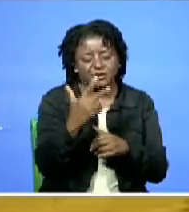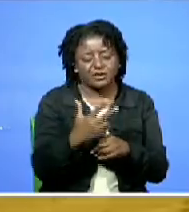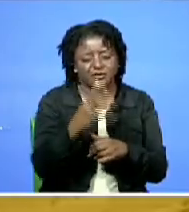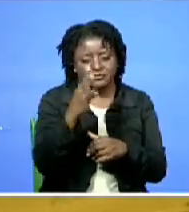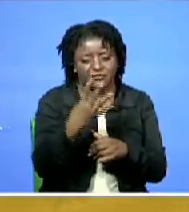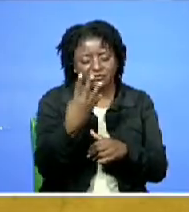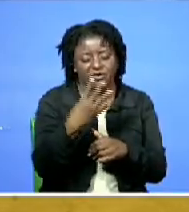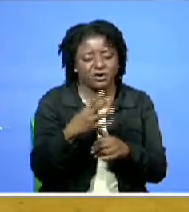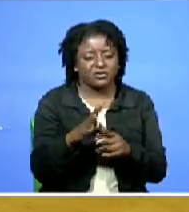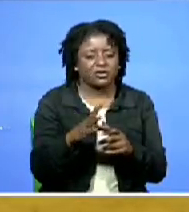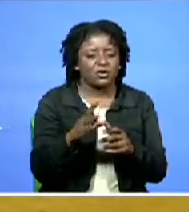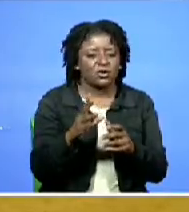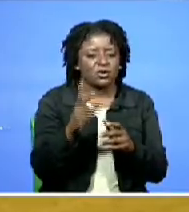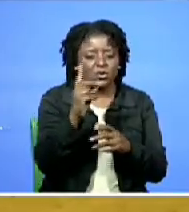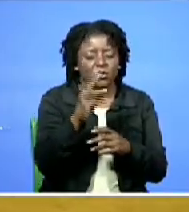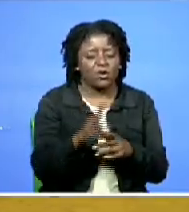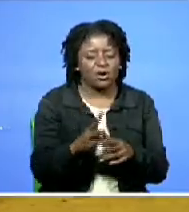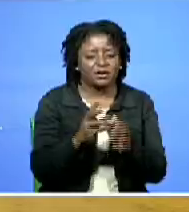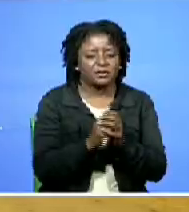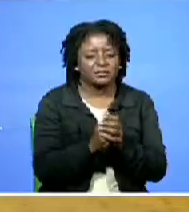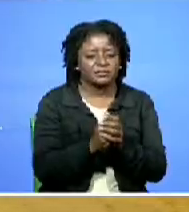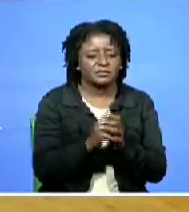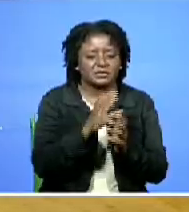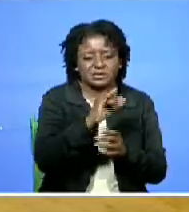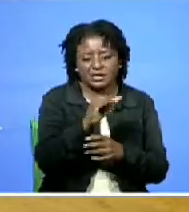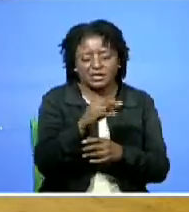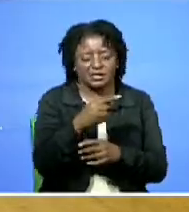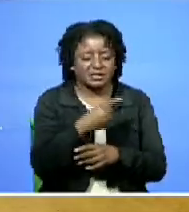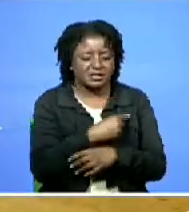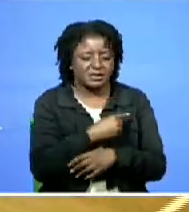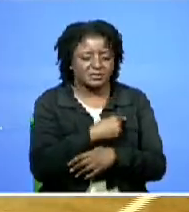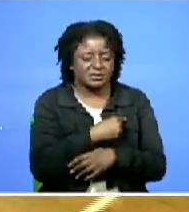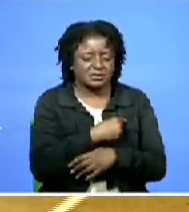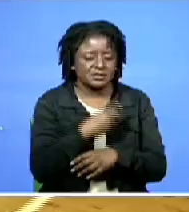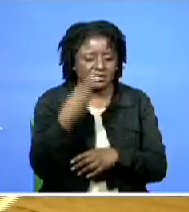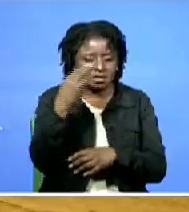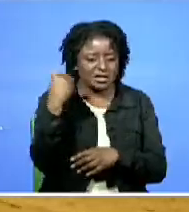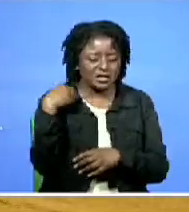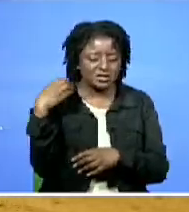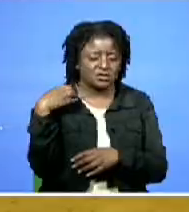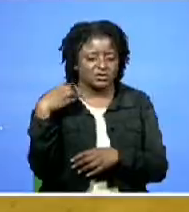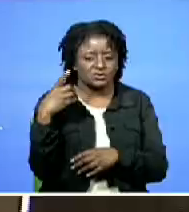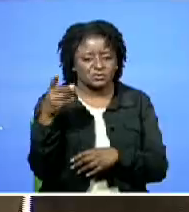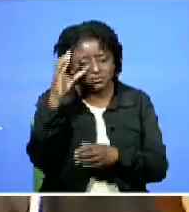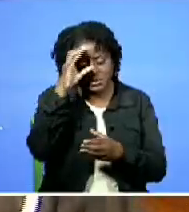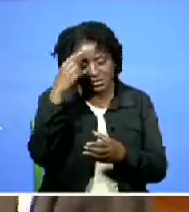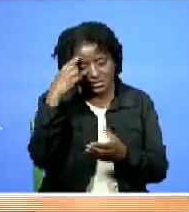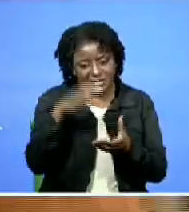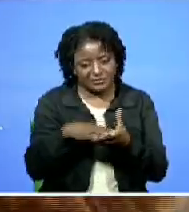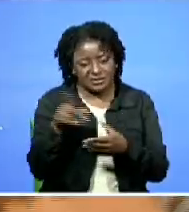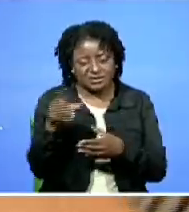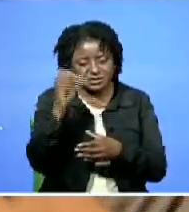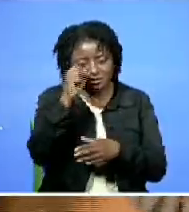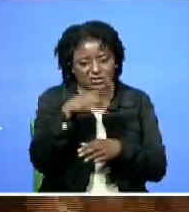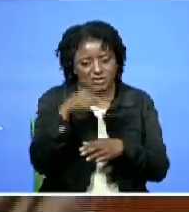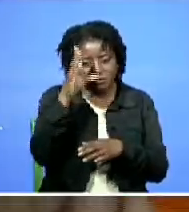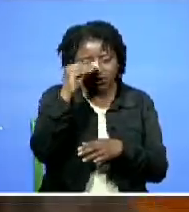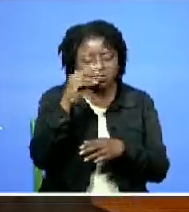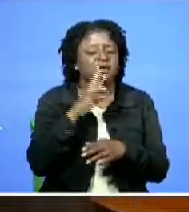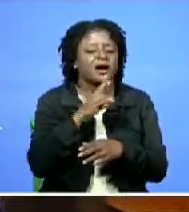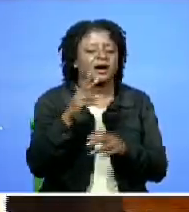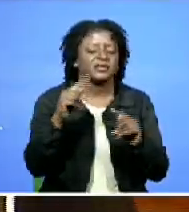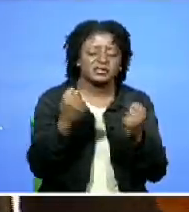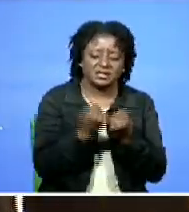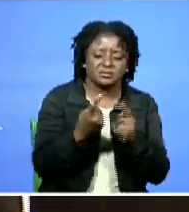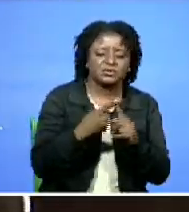we good. Now for C.I. Gibson head coach Kevin K.J. Johnson, he believes his senior boys are the team to beat. Doris Johnson played us Wednesday